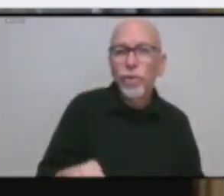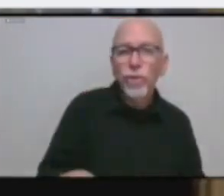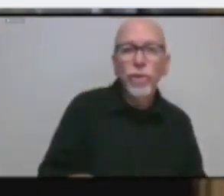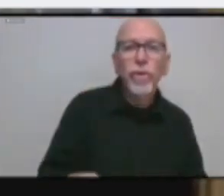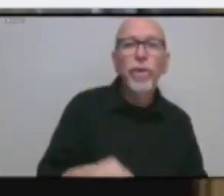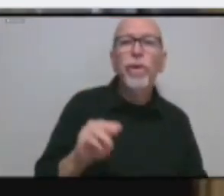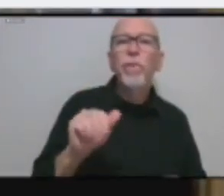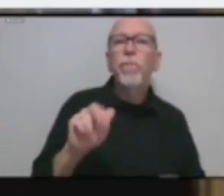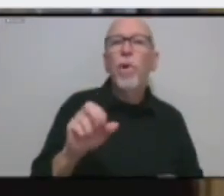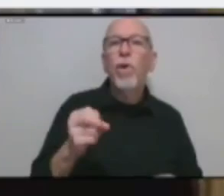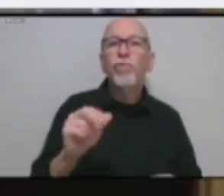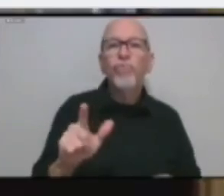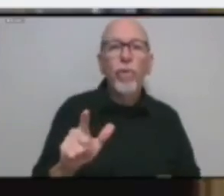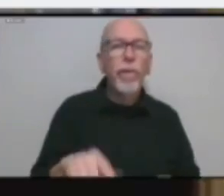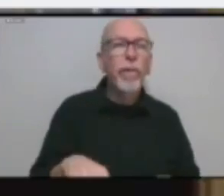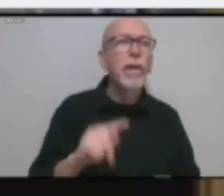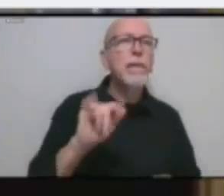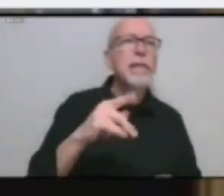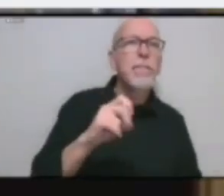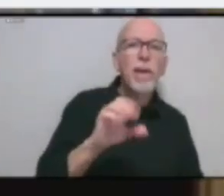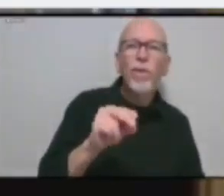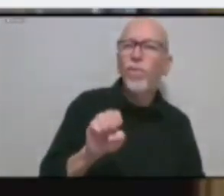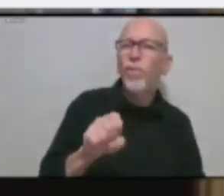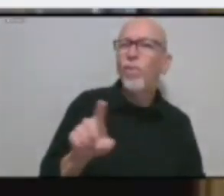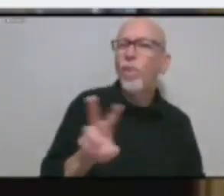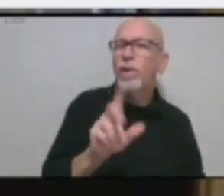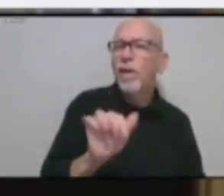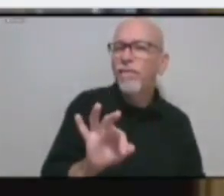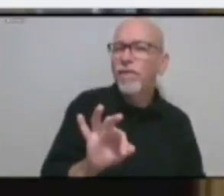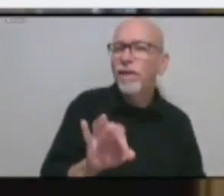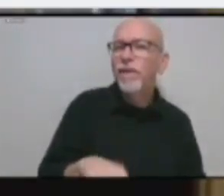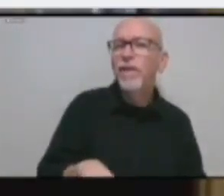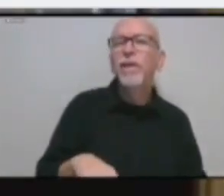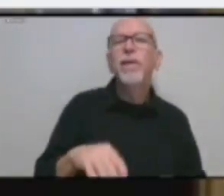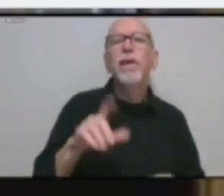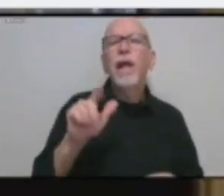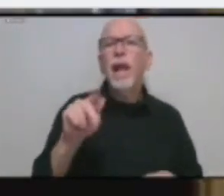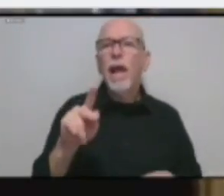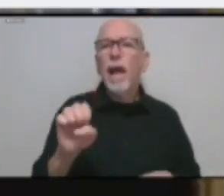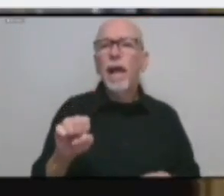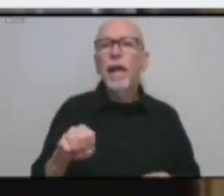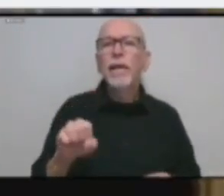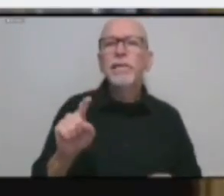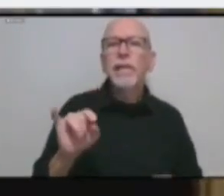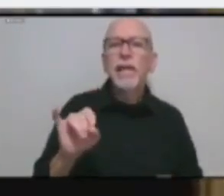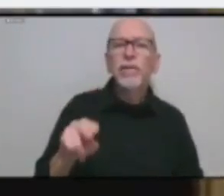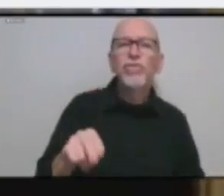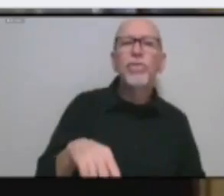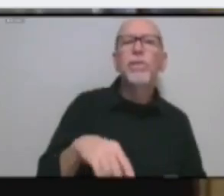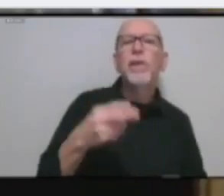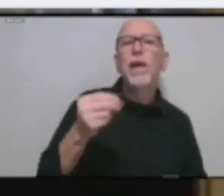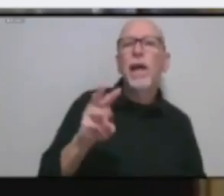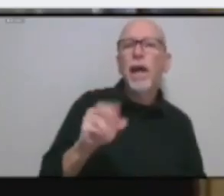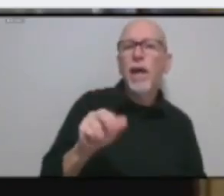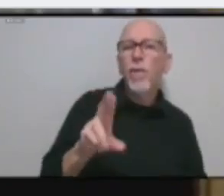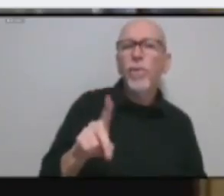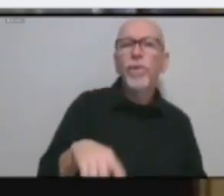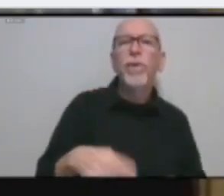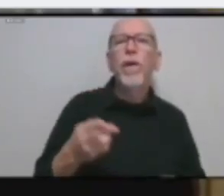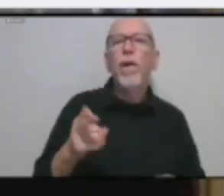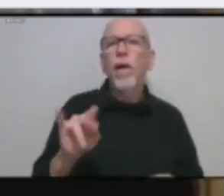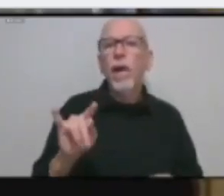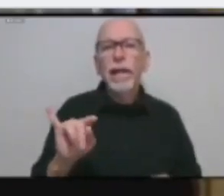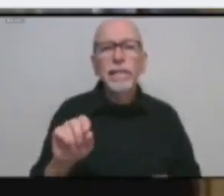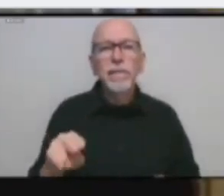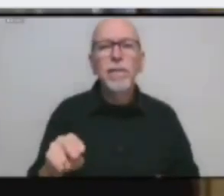Marshall County, Tippecanoe County, West Lafayette, Lake Station, Huntington, Howard County, Clark